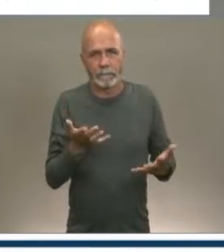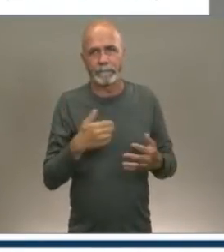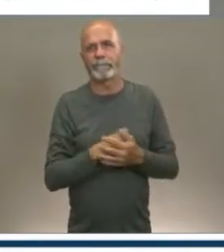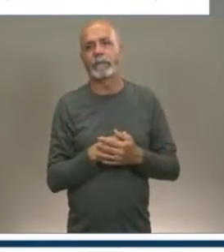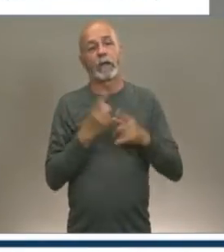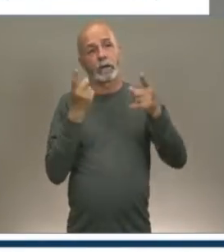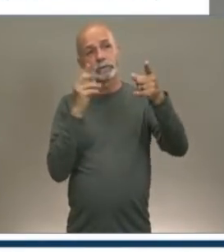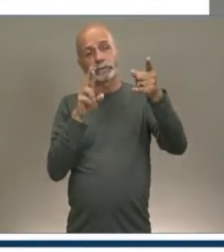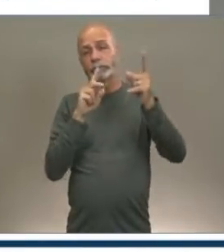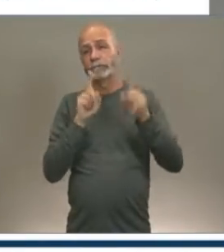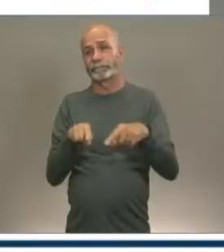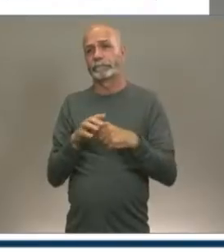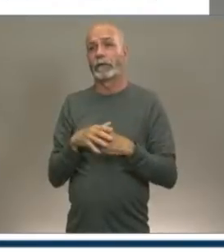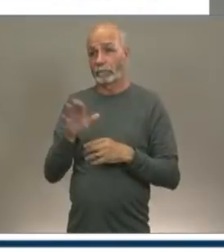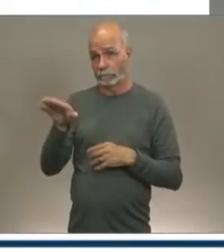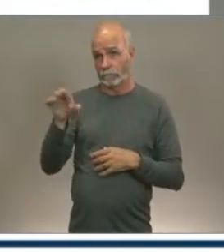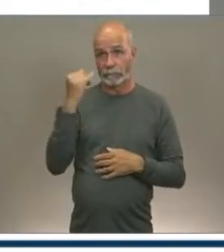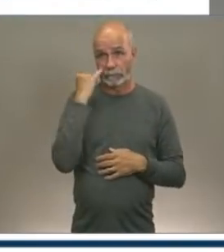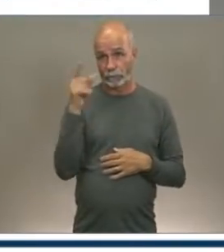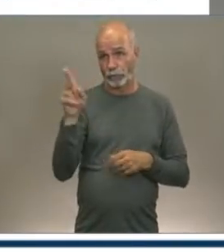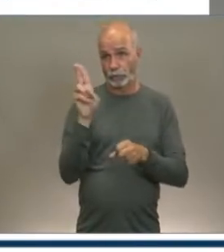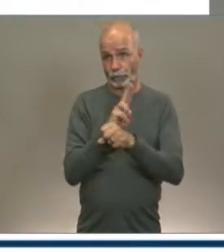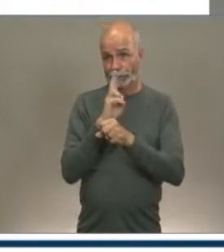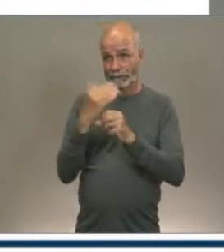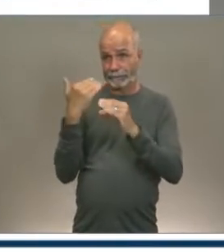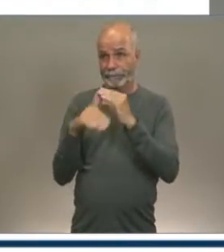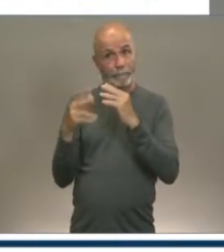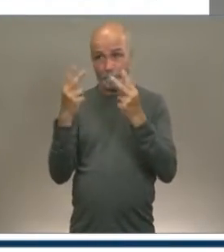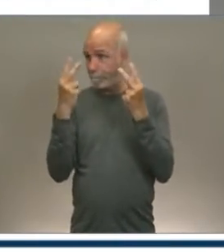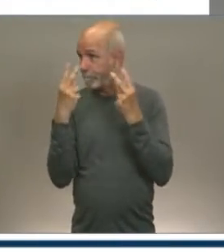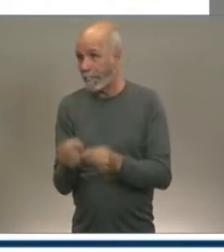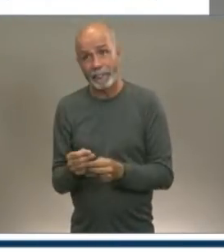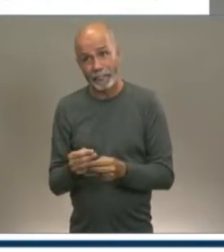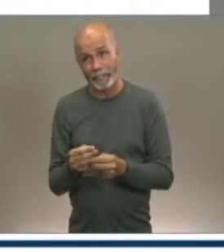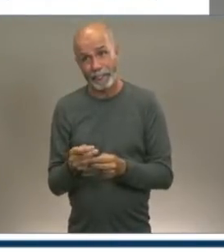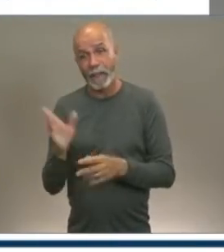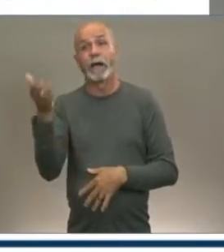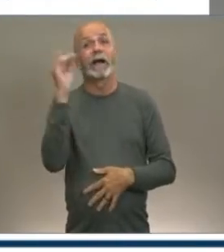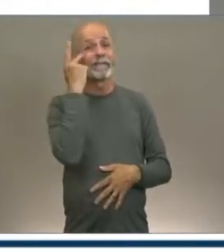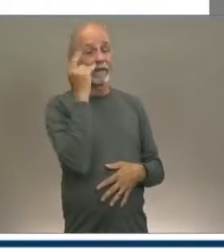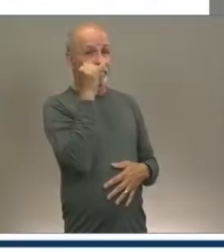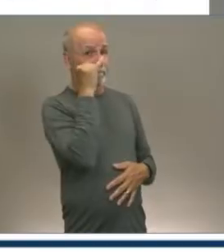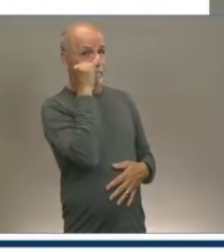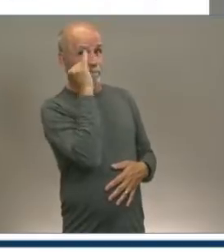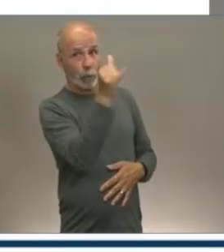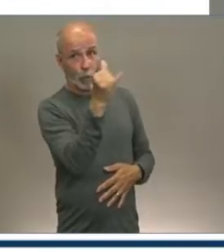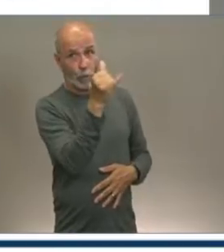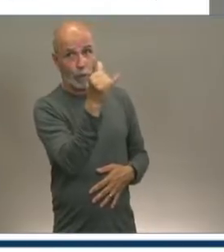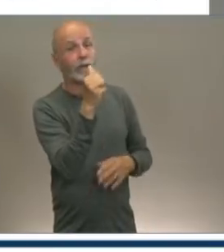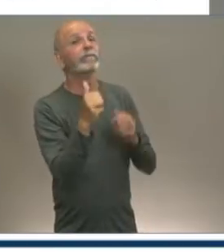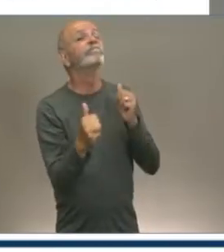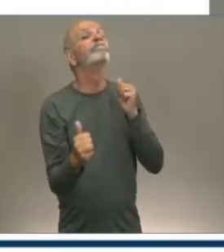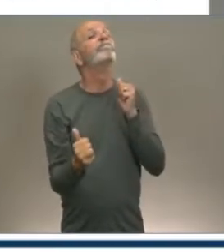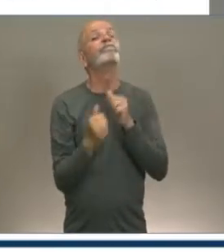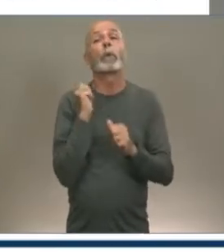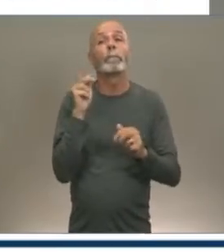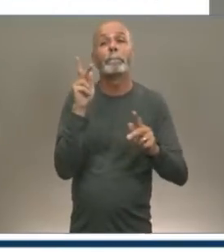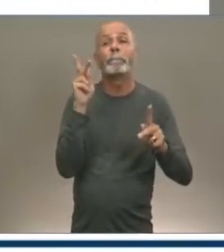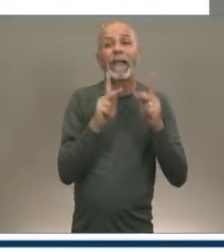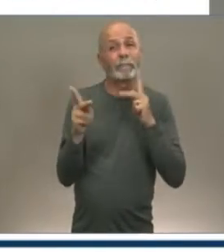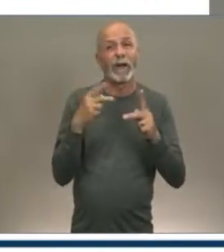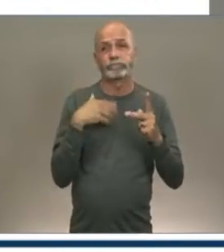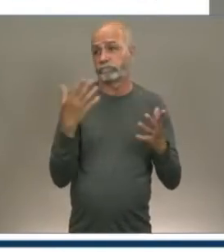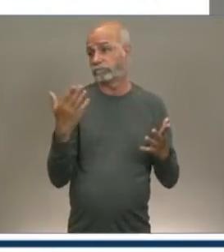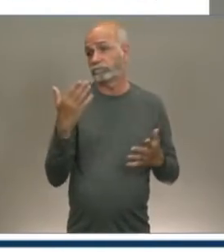use your email, and if you don't have an email, phone the line. The vast majority of people are having very good experiences.